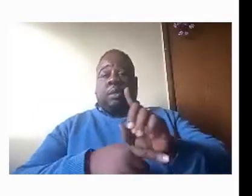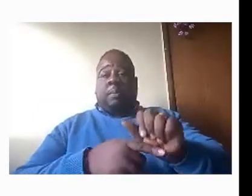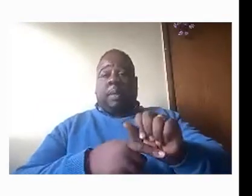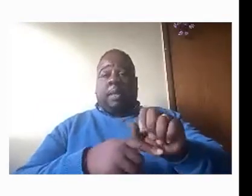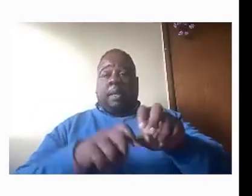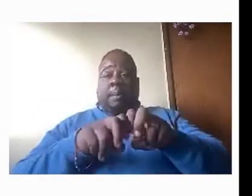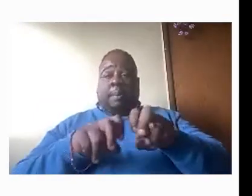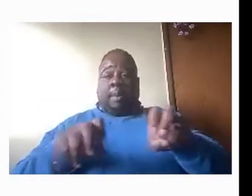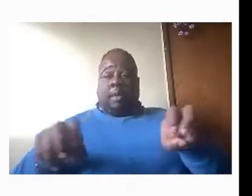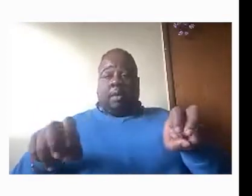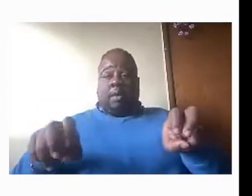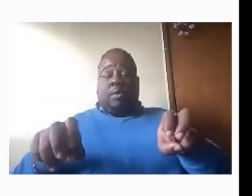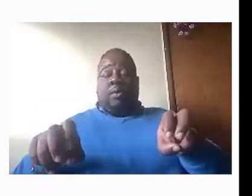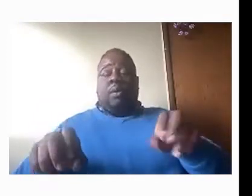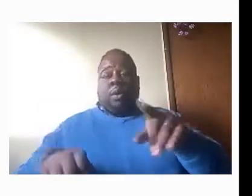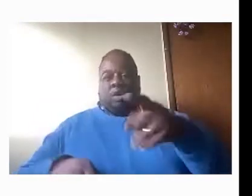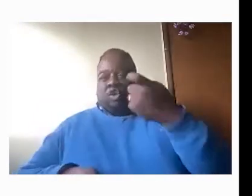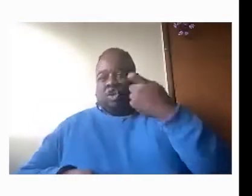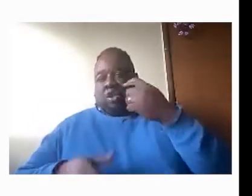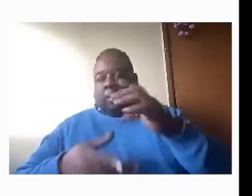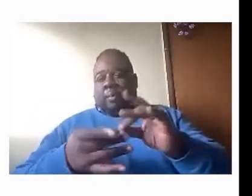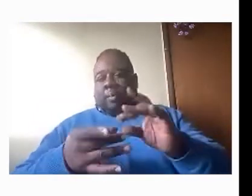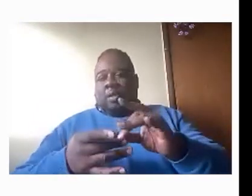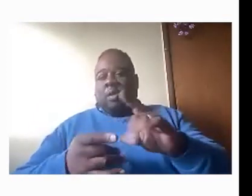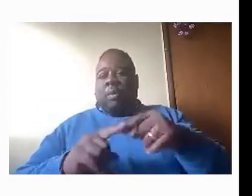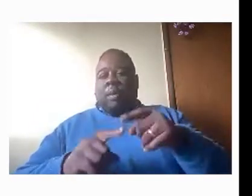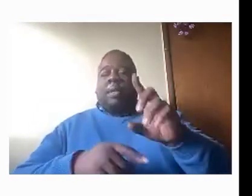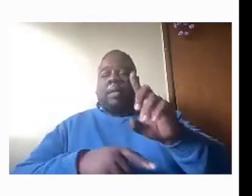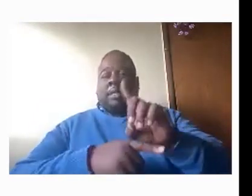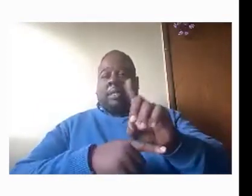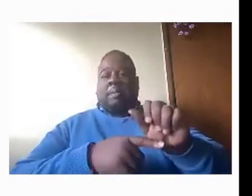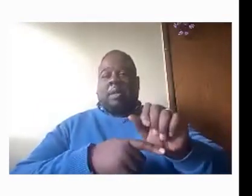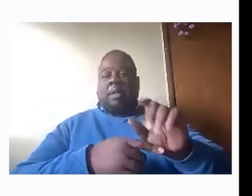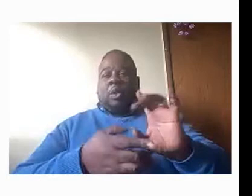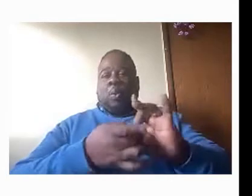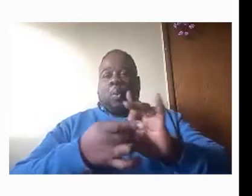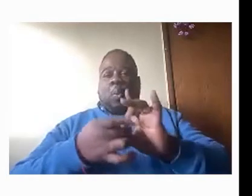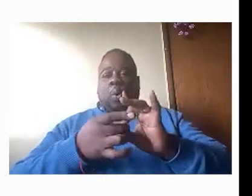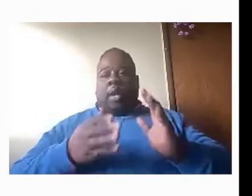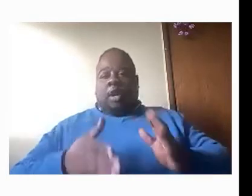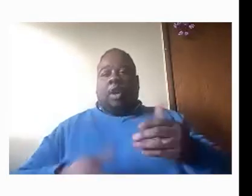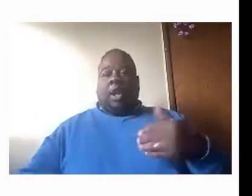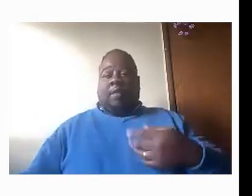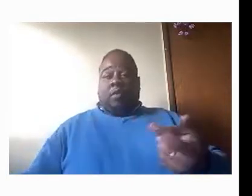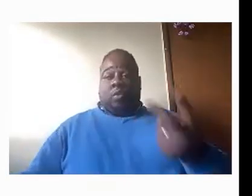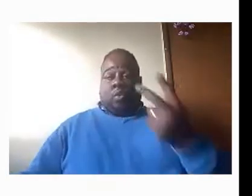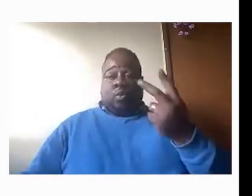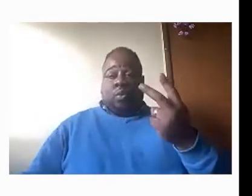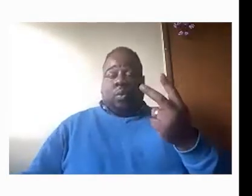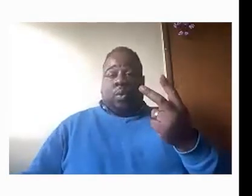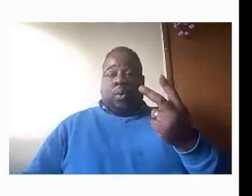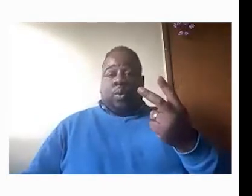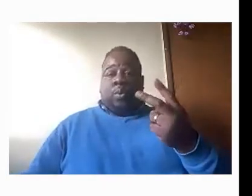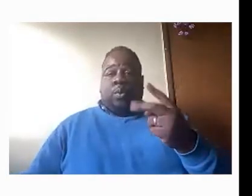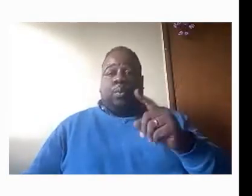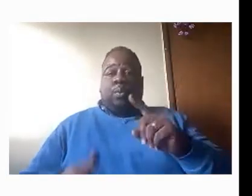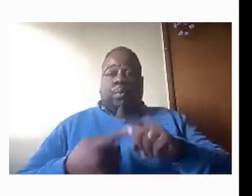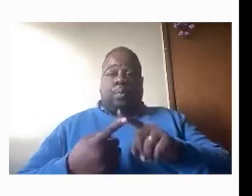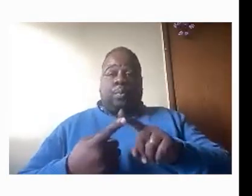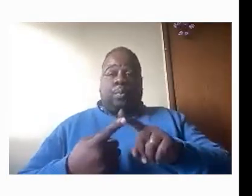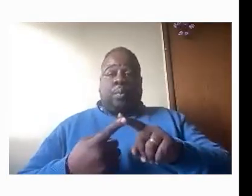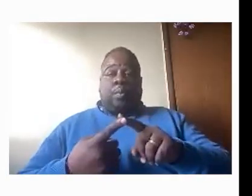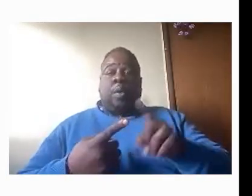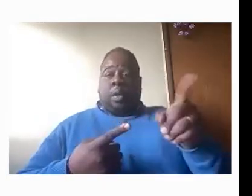mentioned, the disability coordinator, which was hired, there was 2 of them. They actually, one of those coordinators actually runs a disability